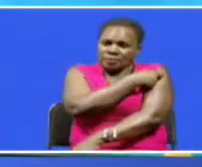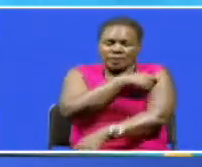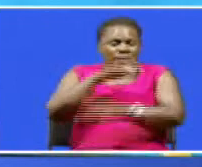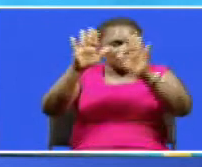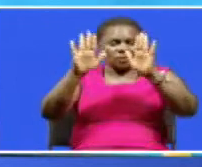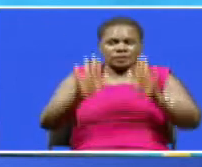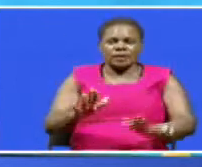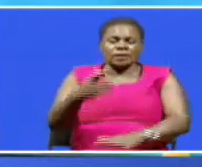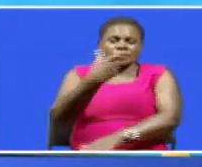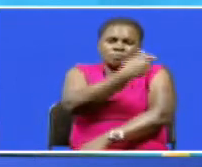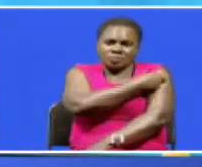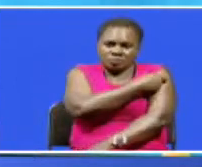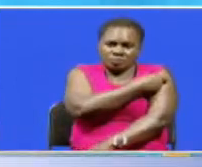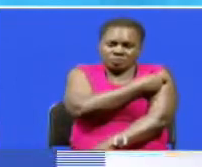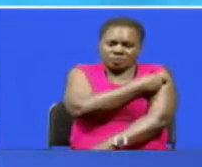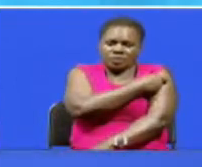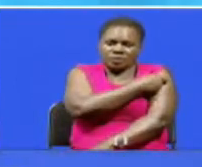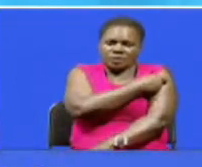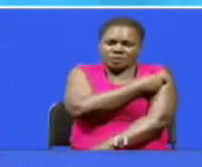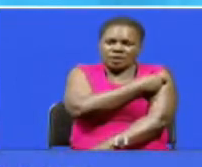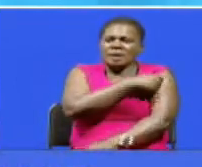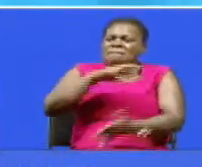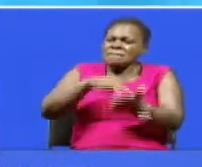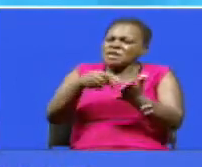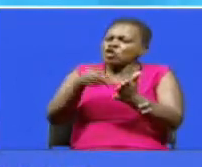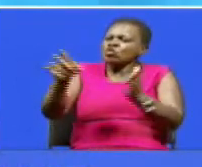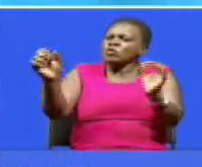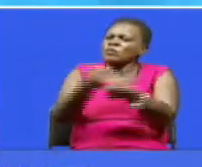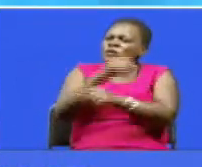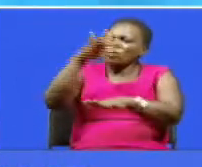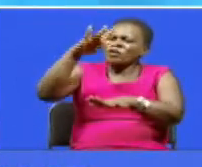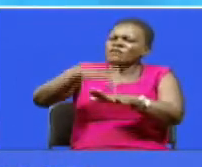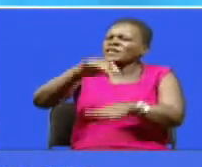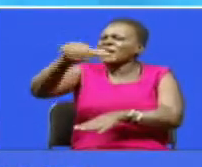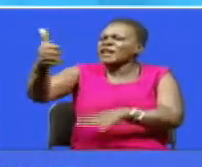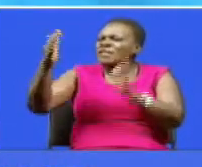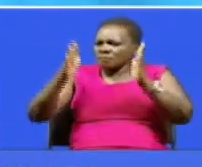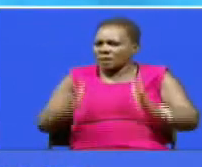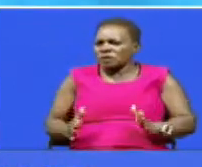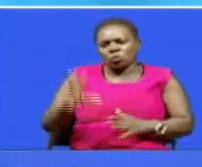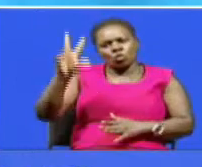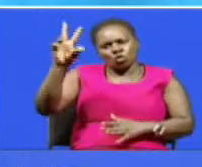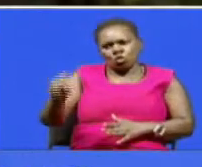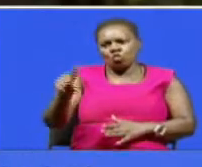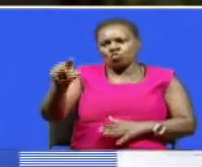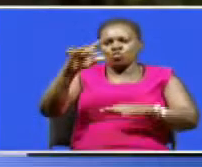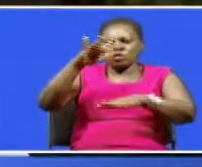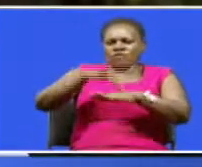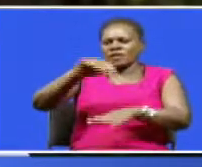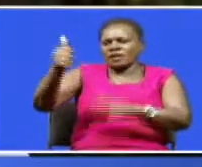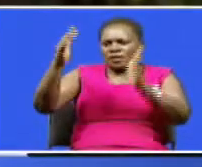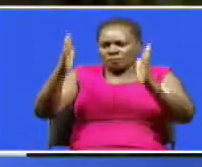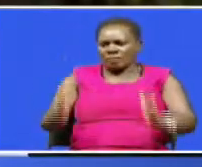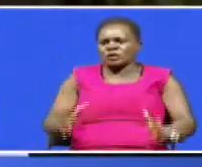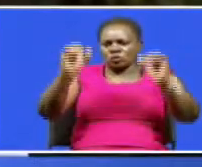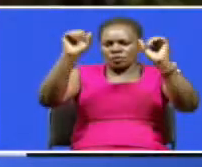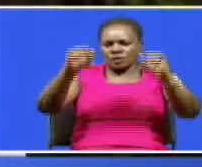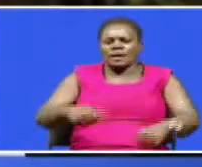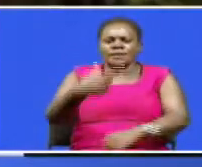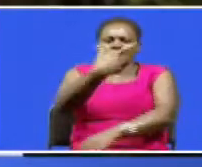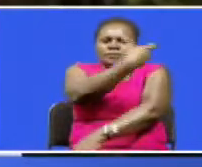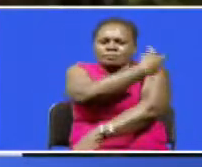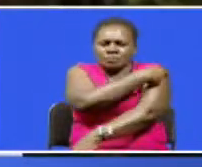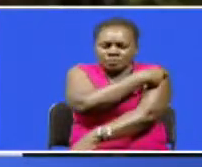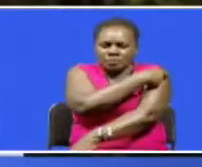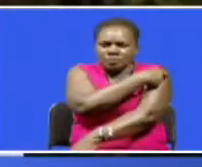very important, you receiving the jab does not mean that you cannot transmit COVID-19. This vaccine,